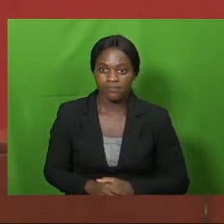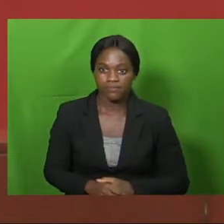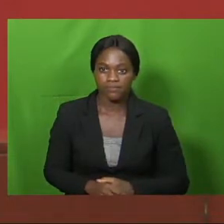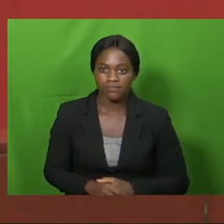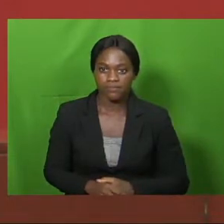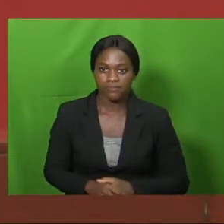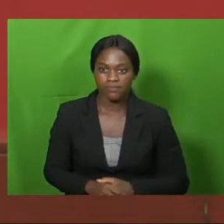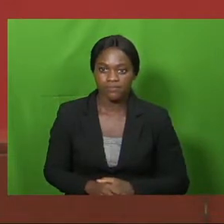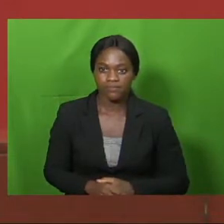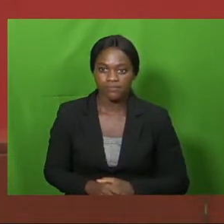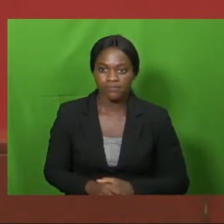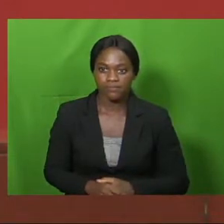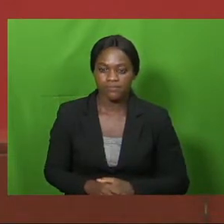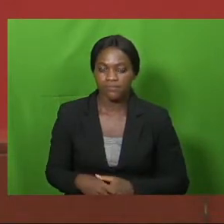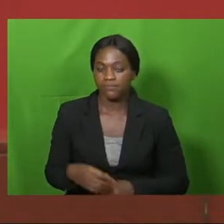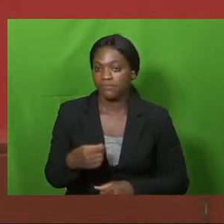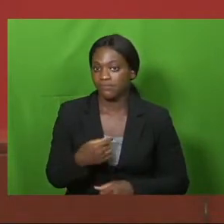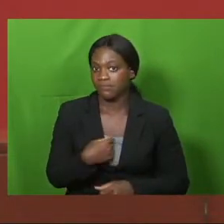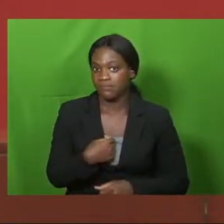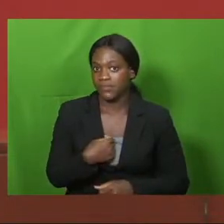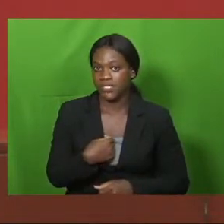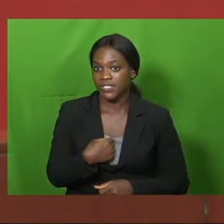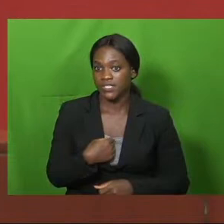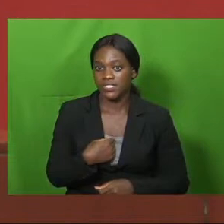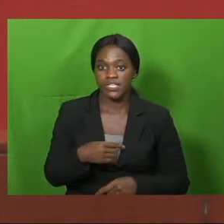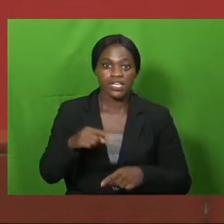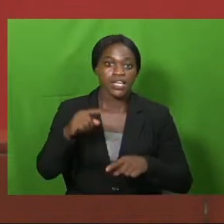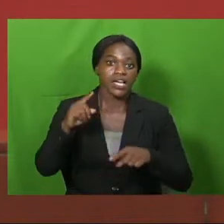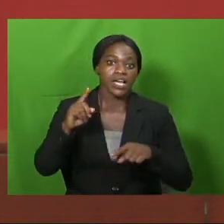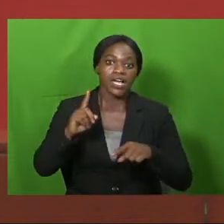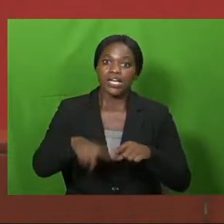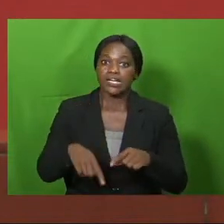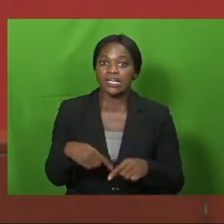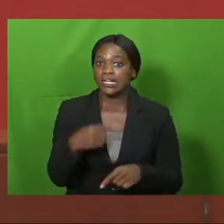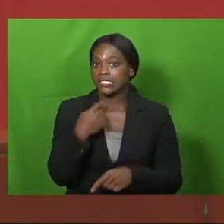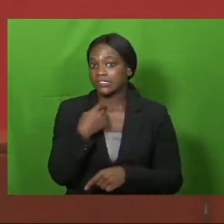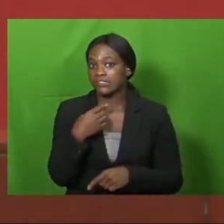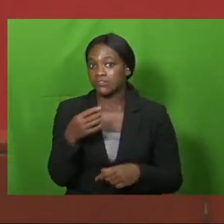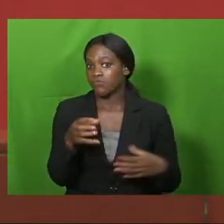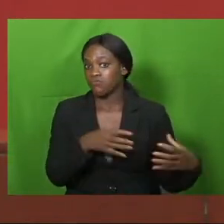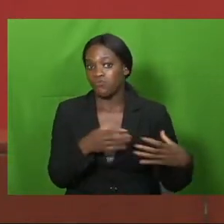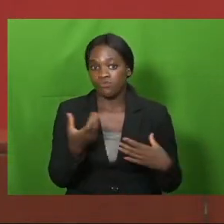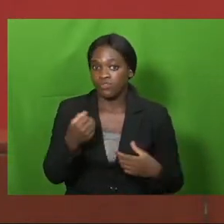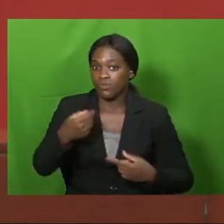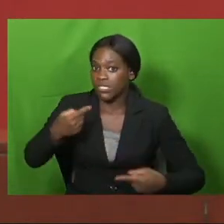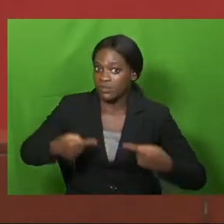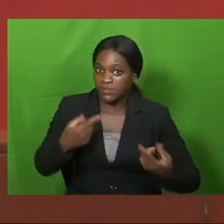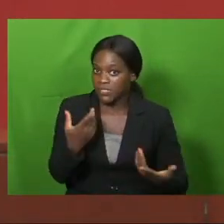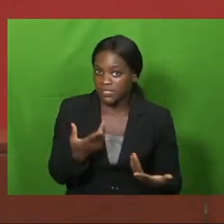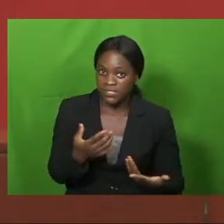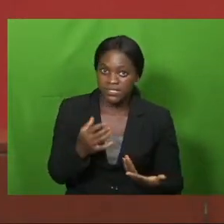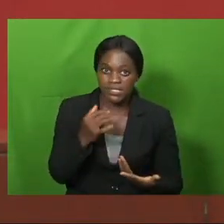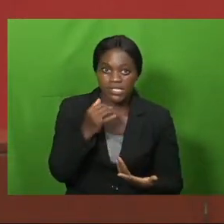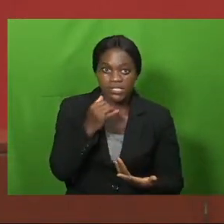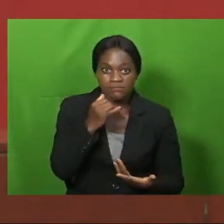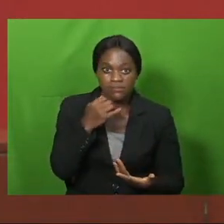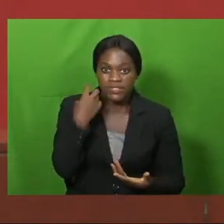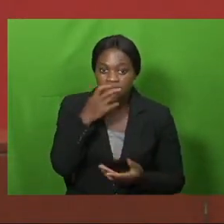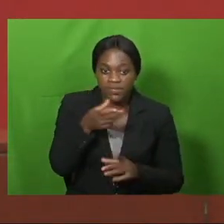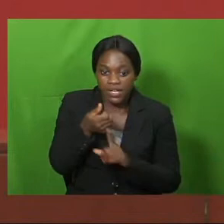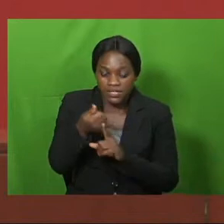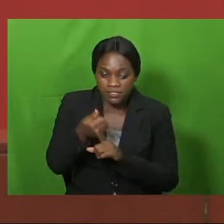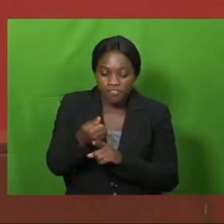Honorable members, I cannot take this argument. The Speaker was here. He read out the dignitaries